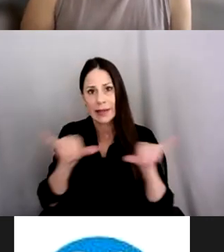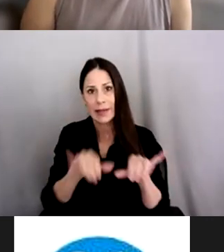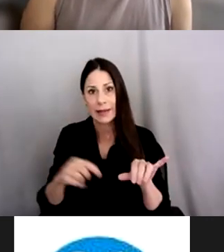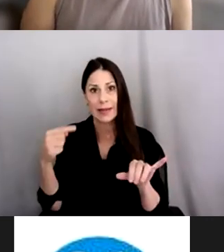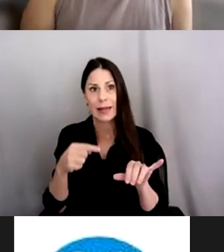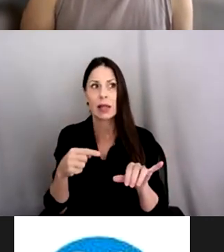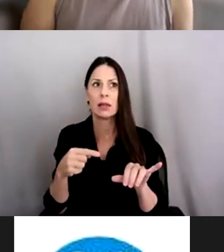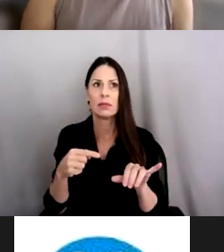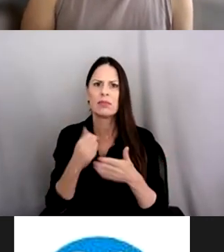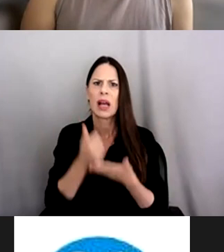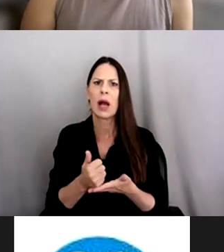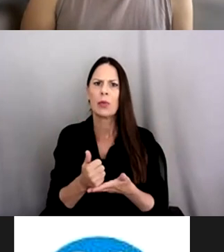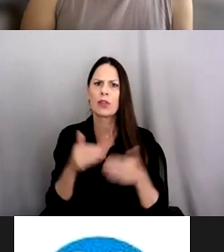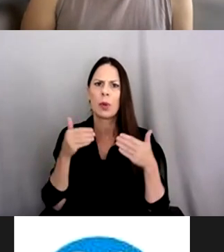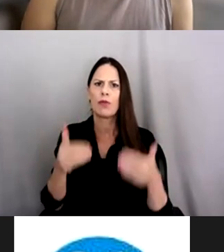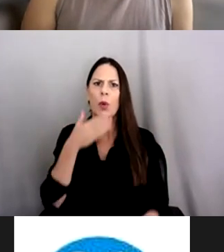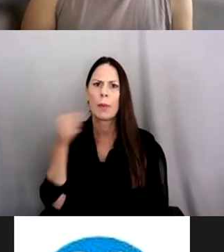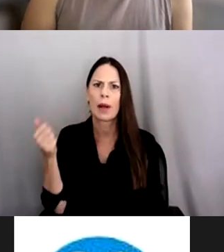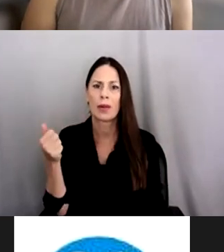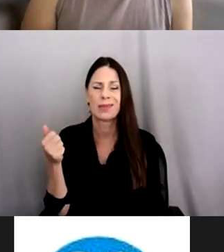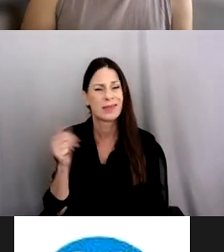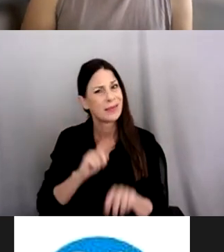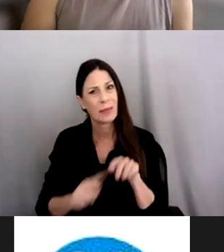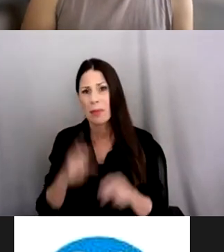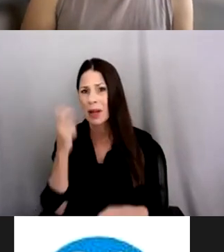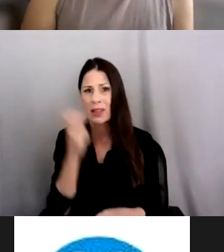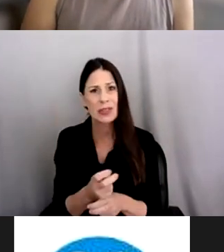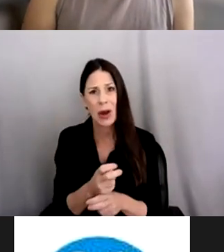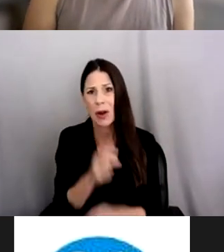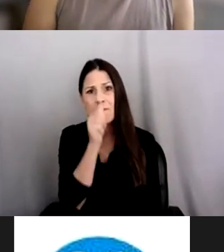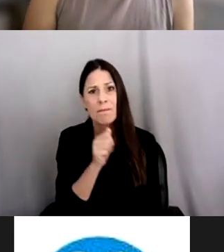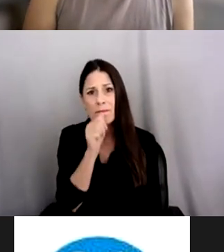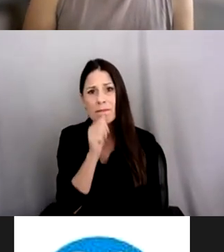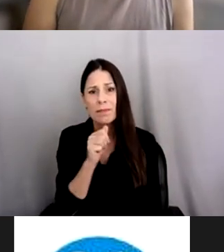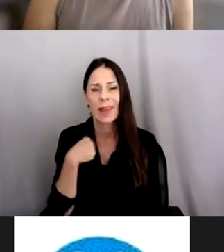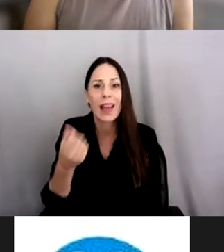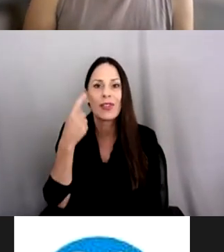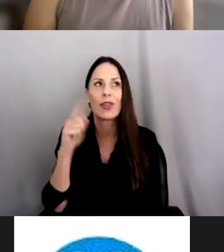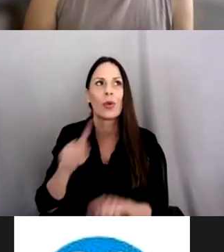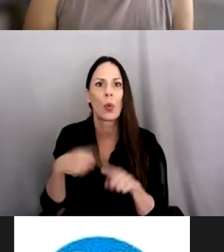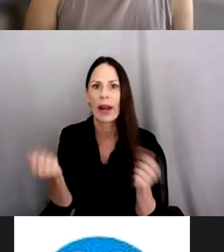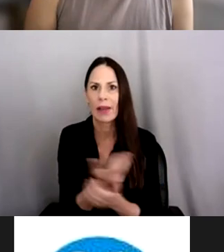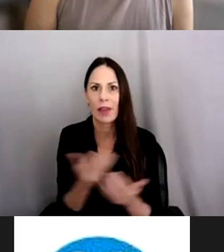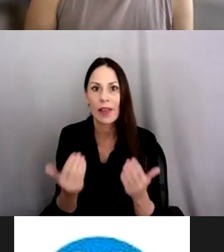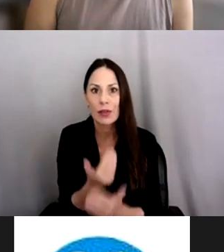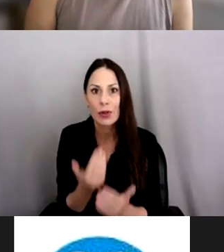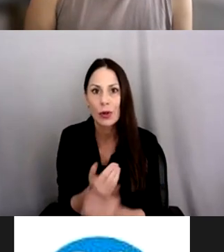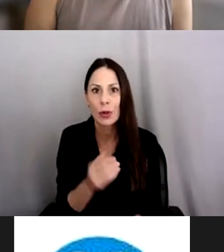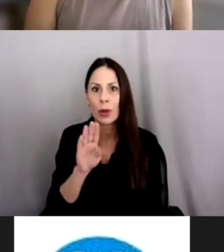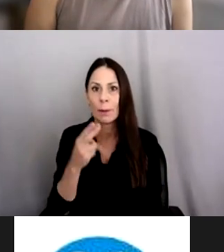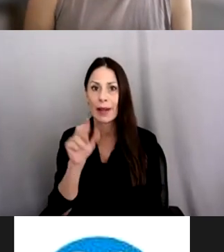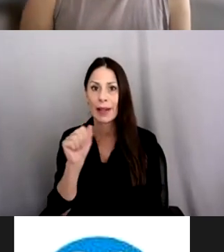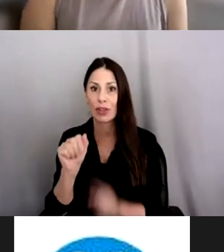forward better. But it's hard being patient. And I understand when everything's new, the BHA is new, you know, we're